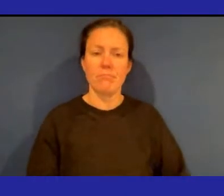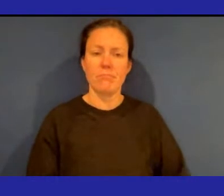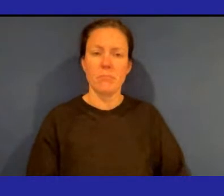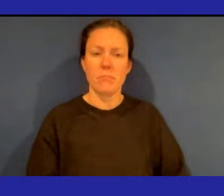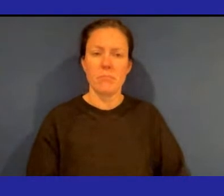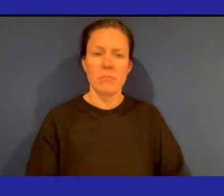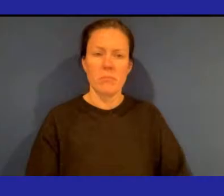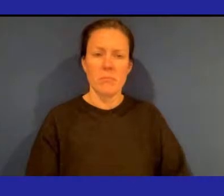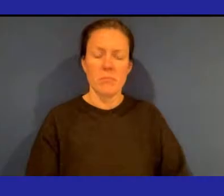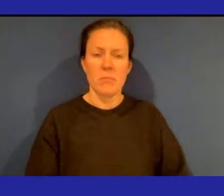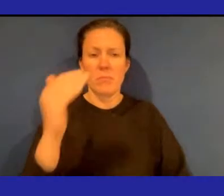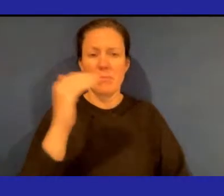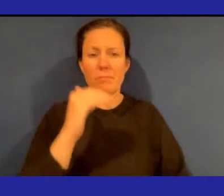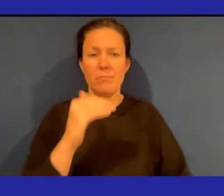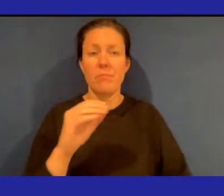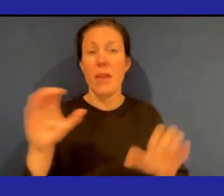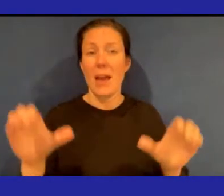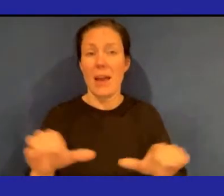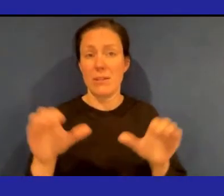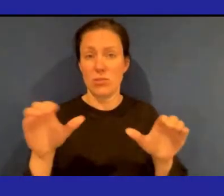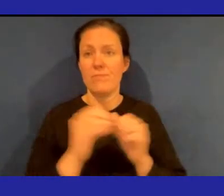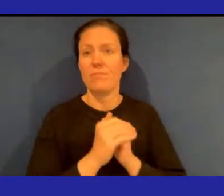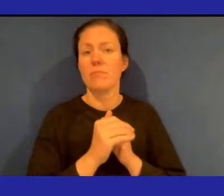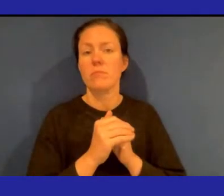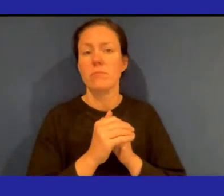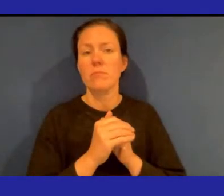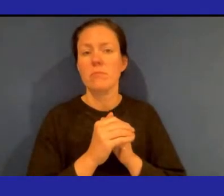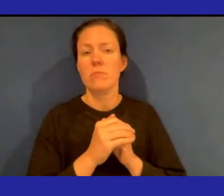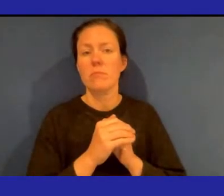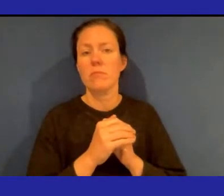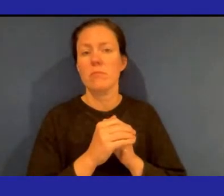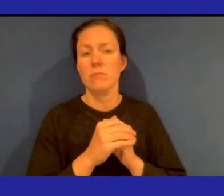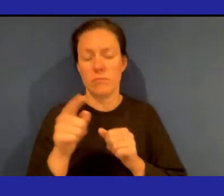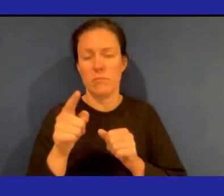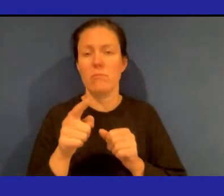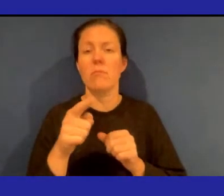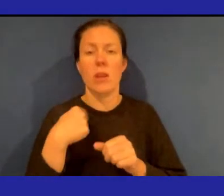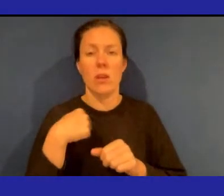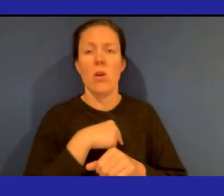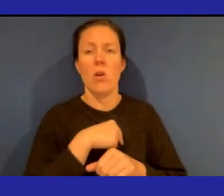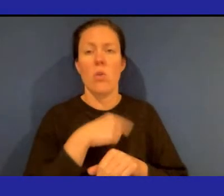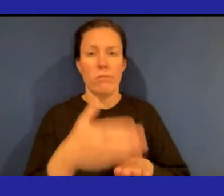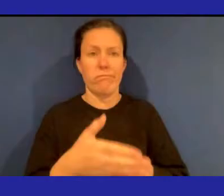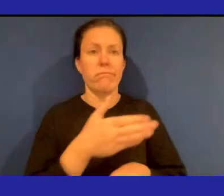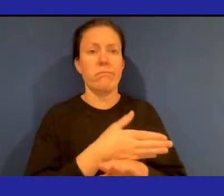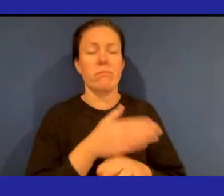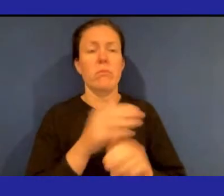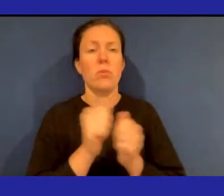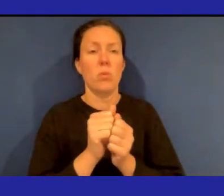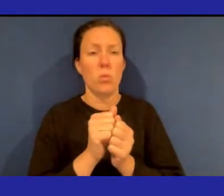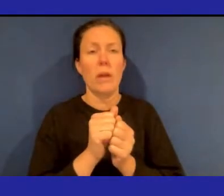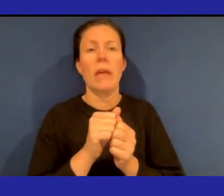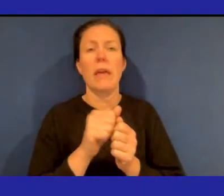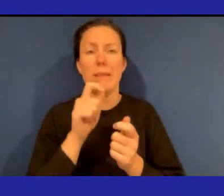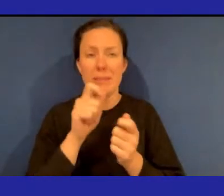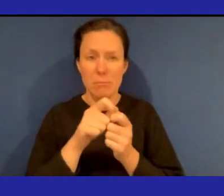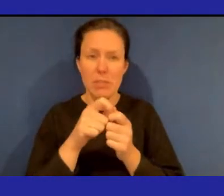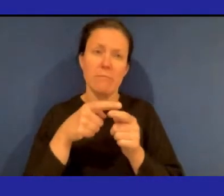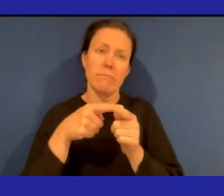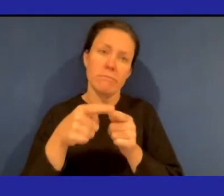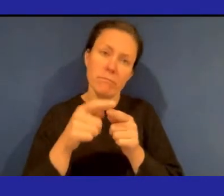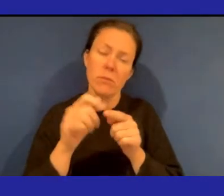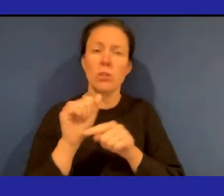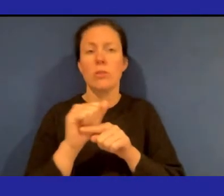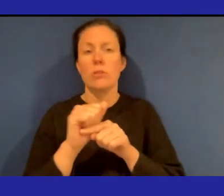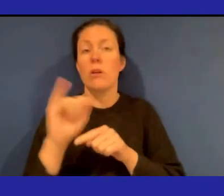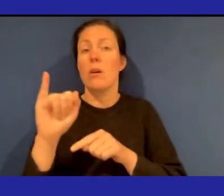Actions underway. We are enhancing our person-centered care initiatives through targeted training. Our eye care